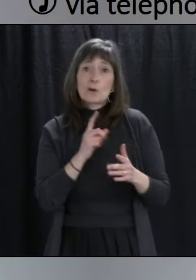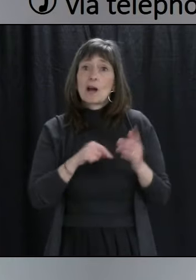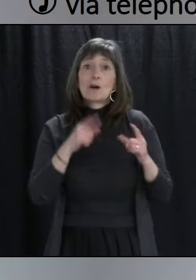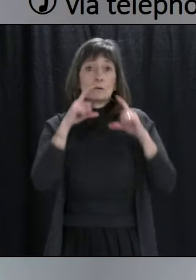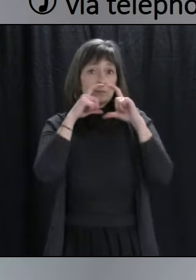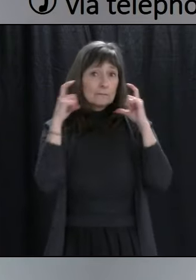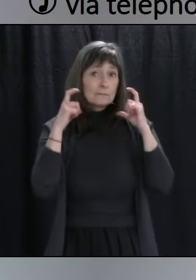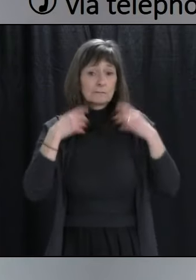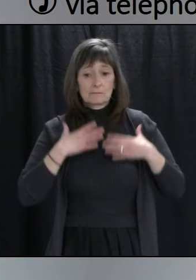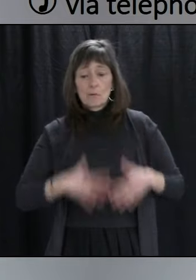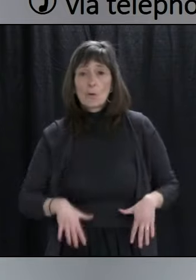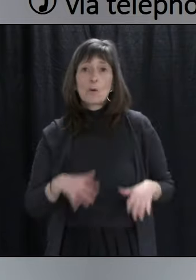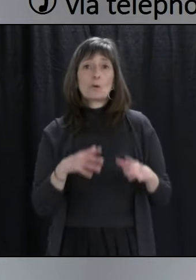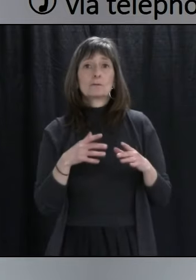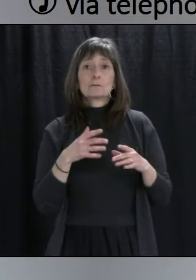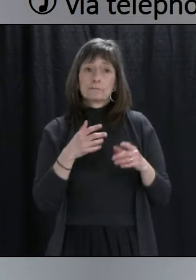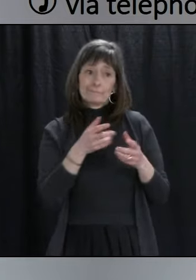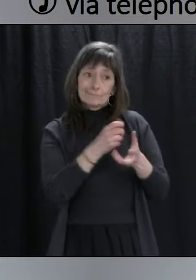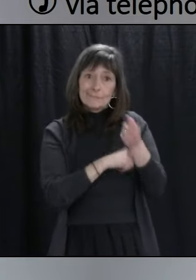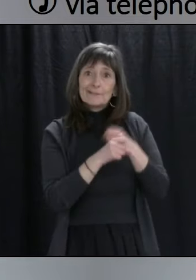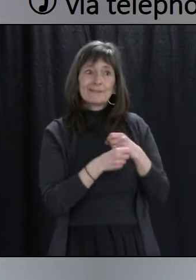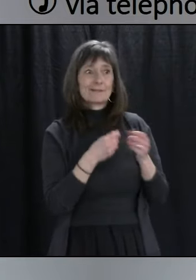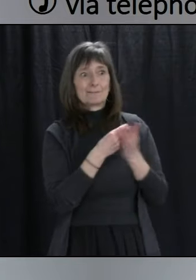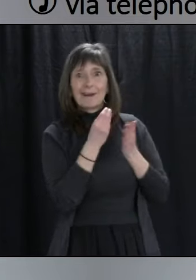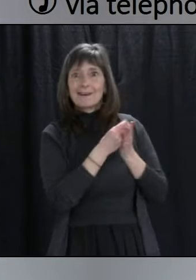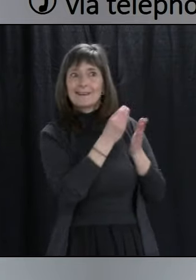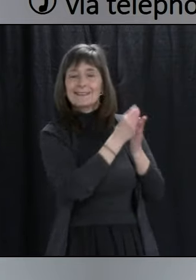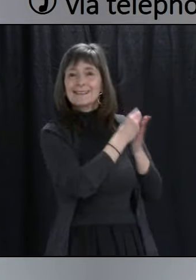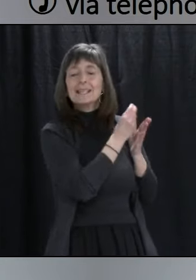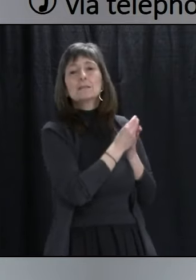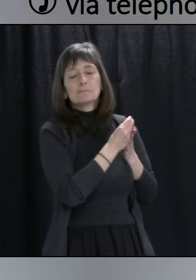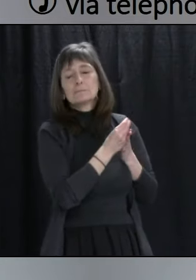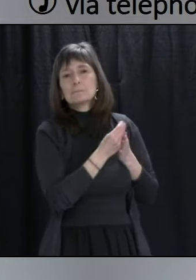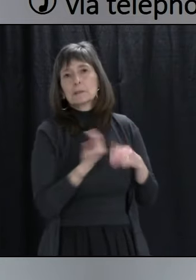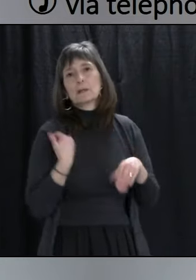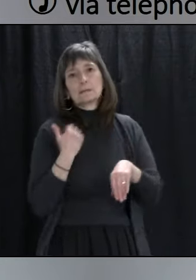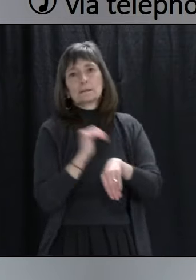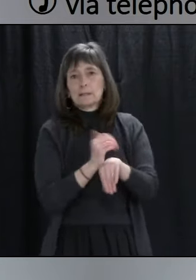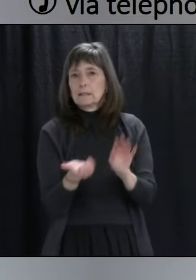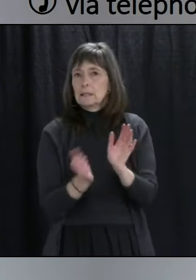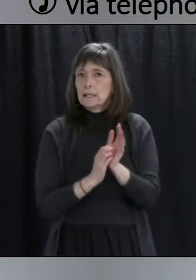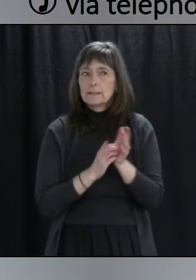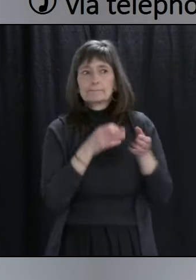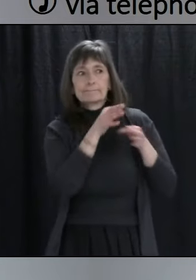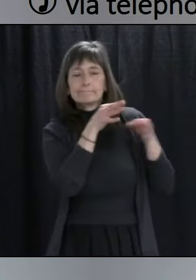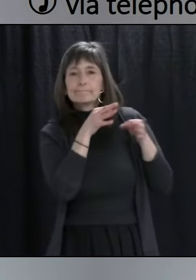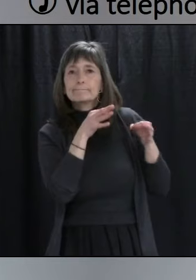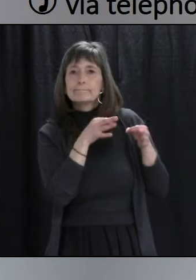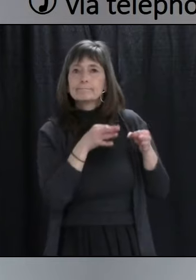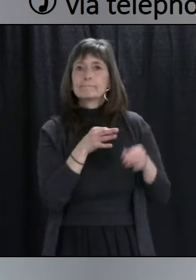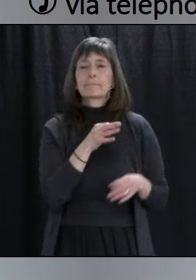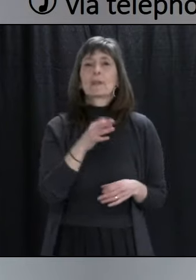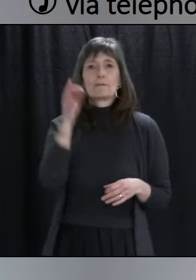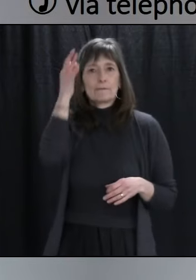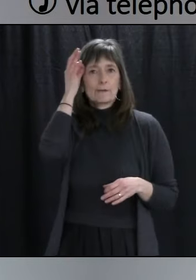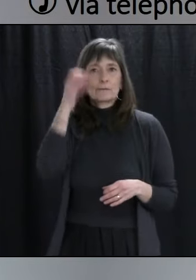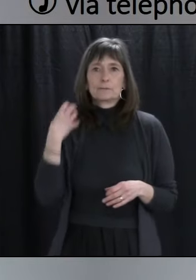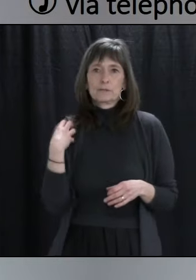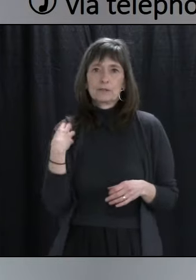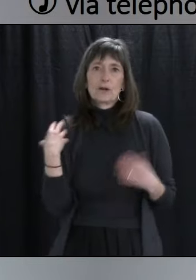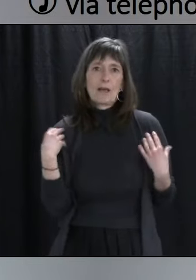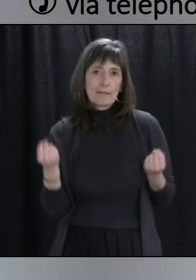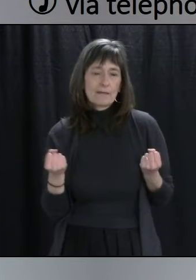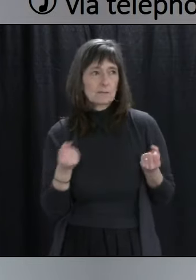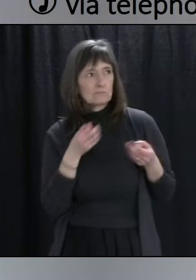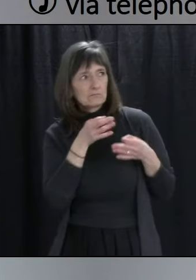I spent some considerable time last night on the phone with the Federal Minister of Health explaining our situation. I am of